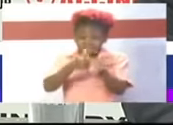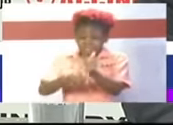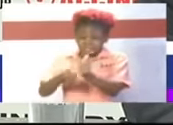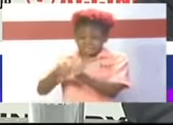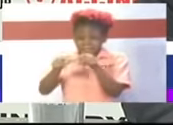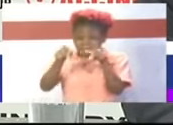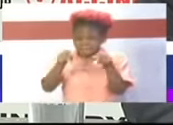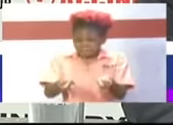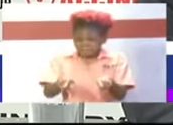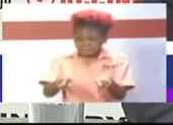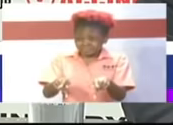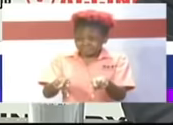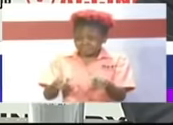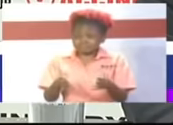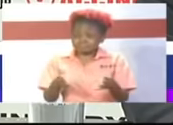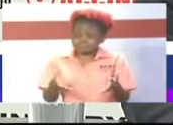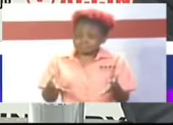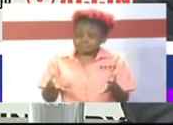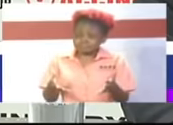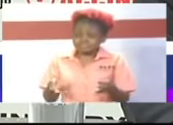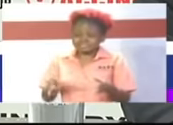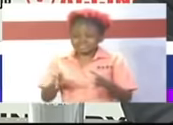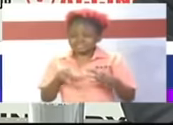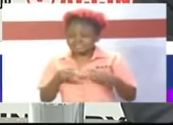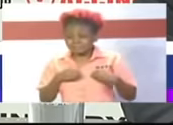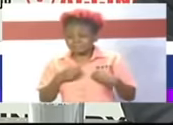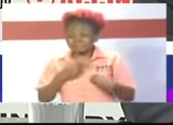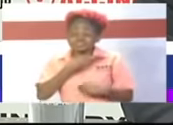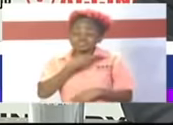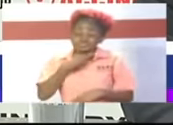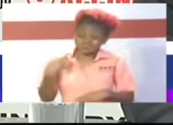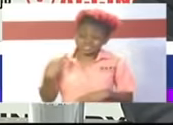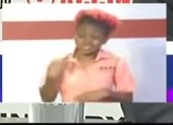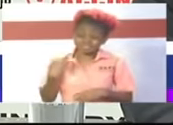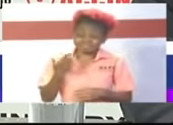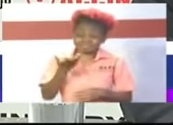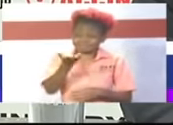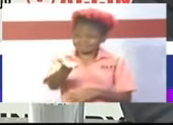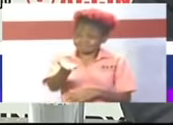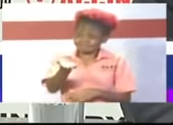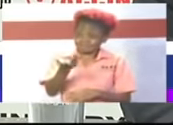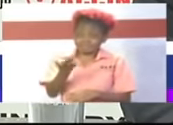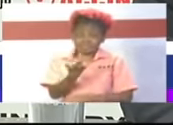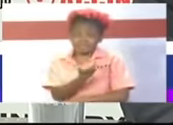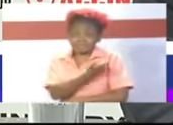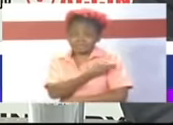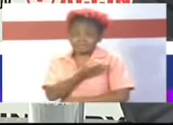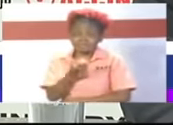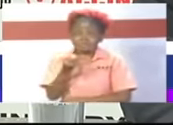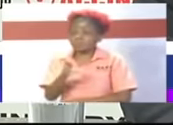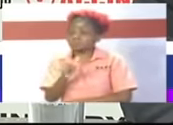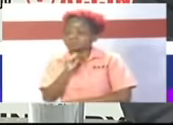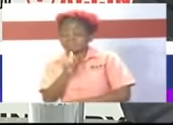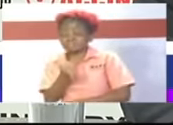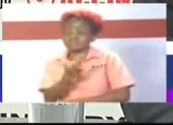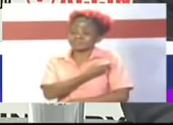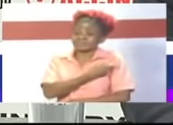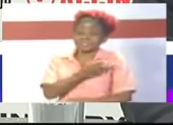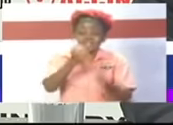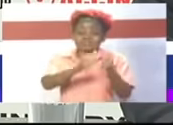with respect to whether they're vaccinated or not are, as we've always said, an individual choice. We know that the overall public